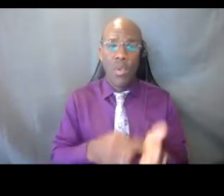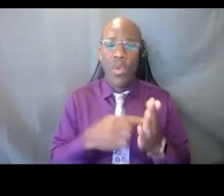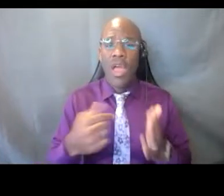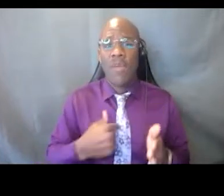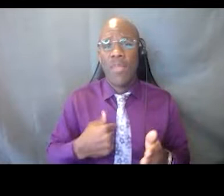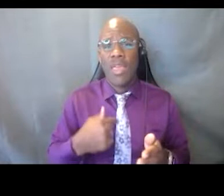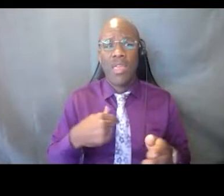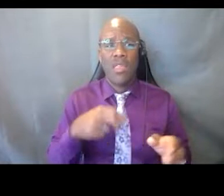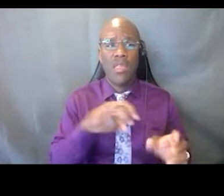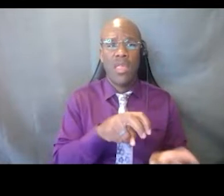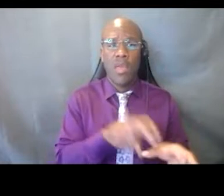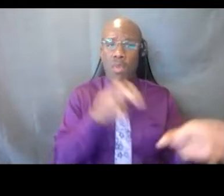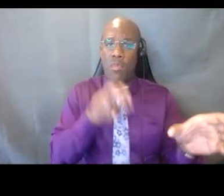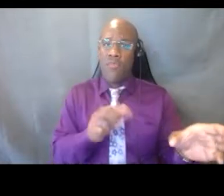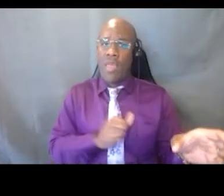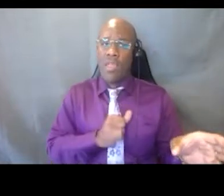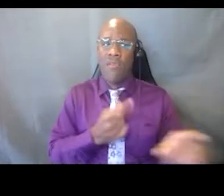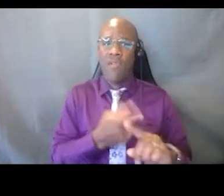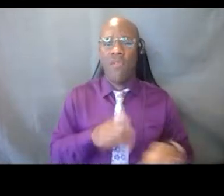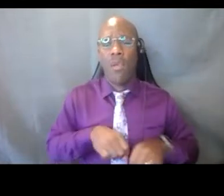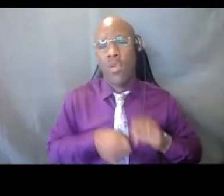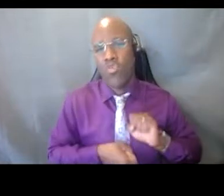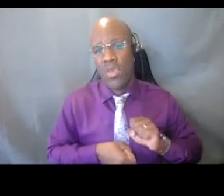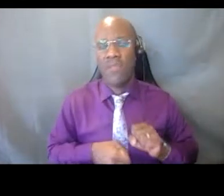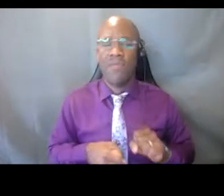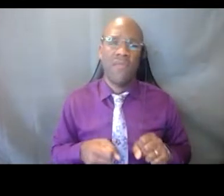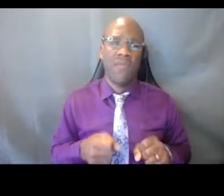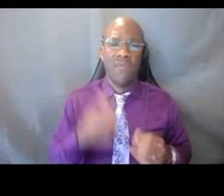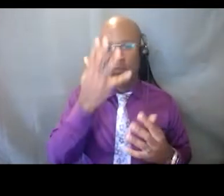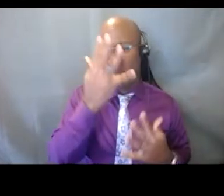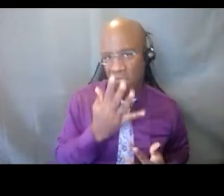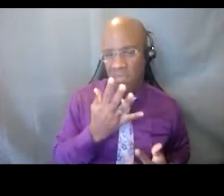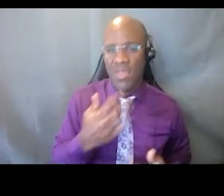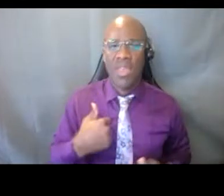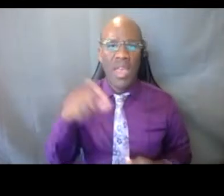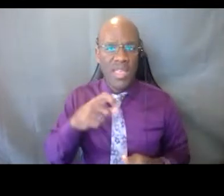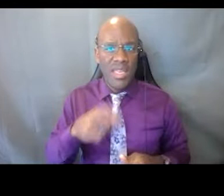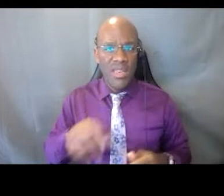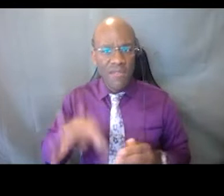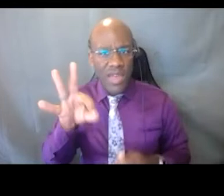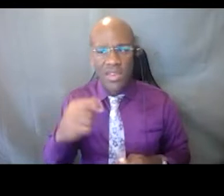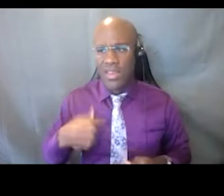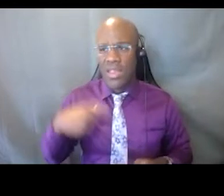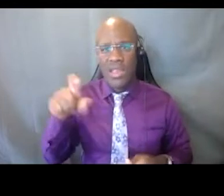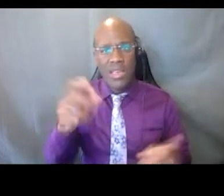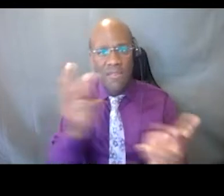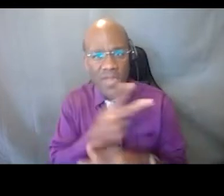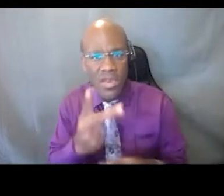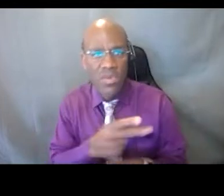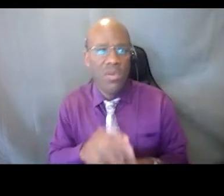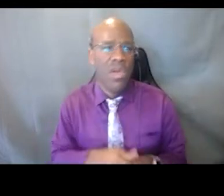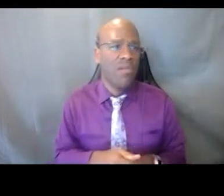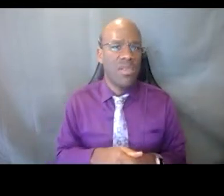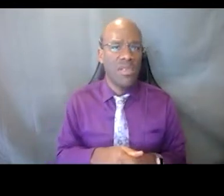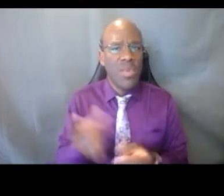of that grief state and realize I have to find out, I have to figure out what it is